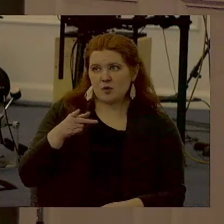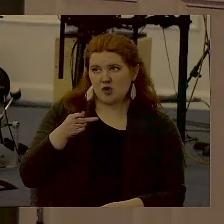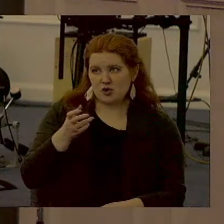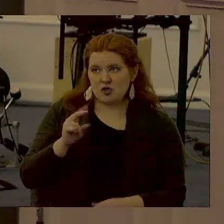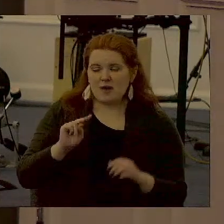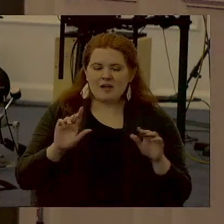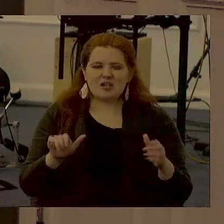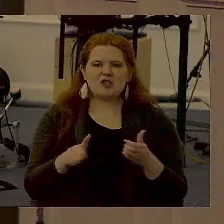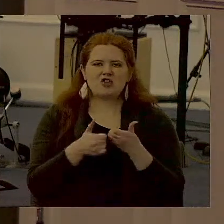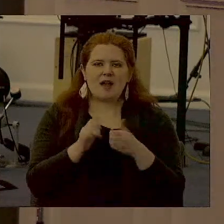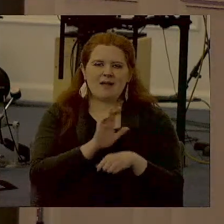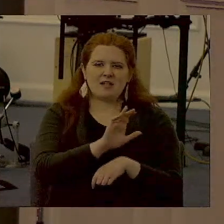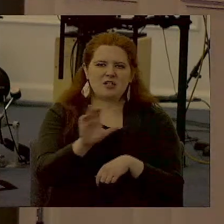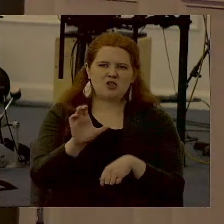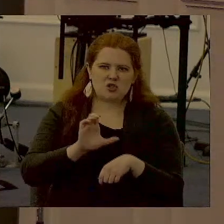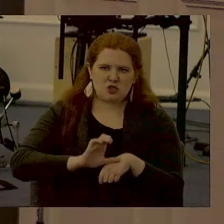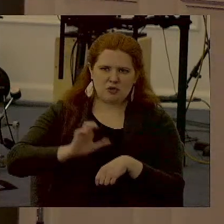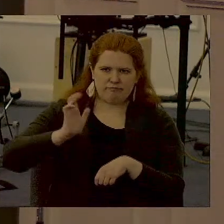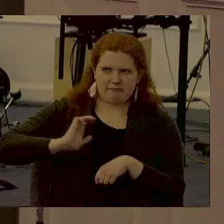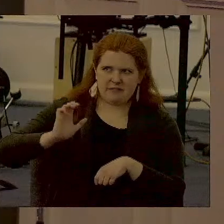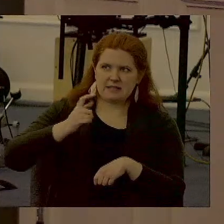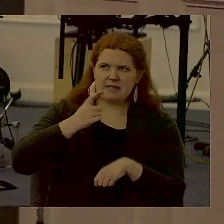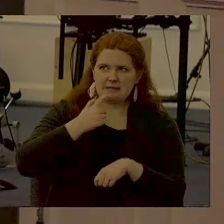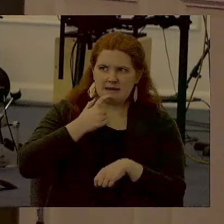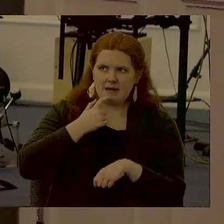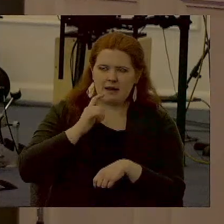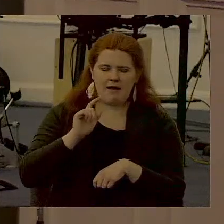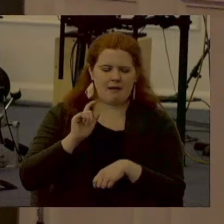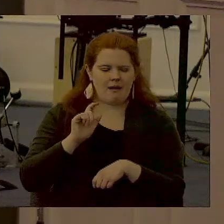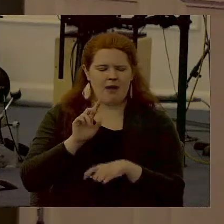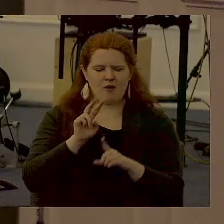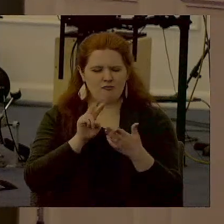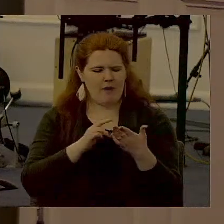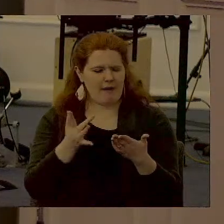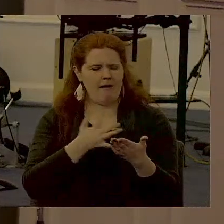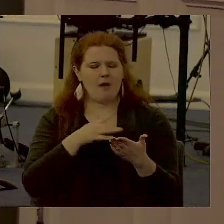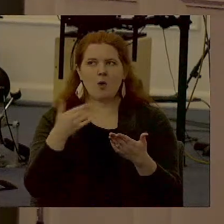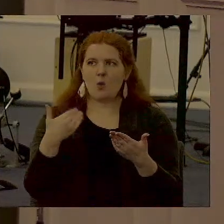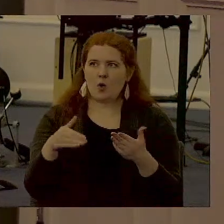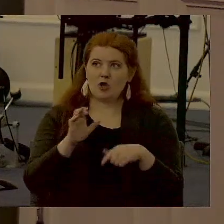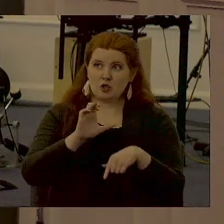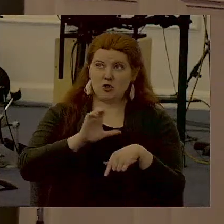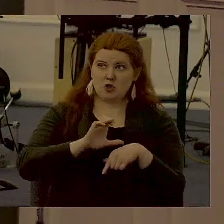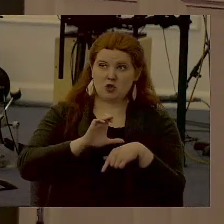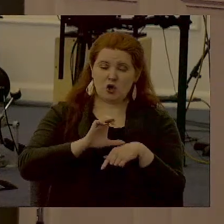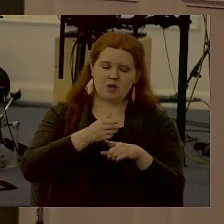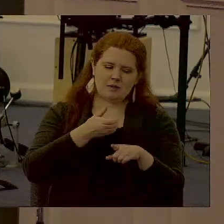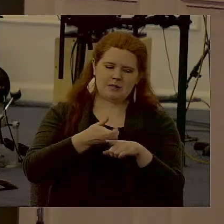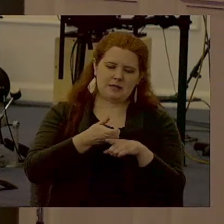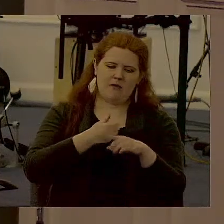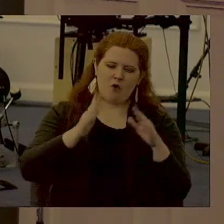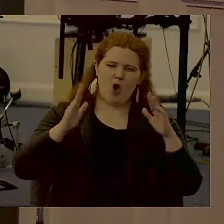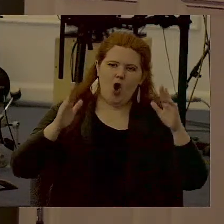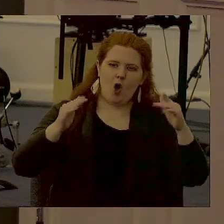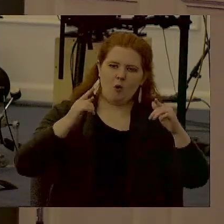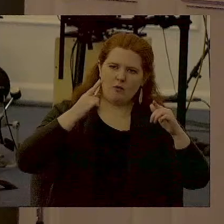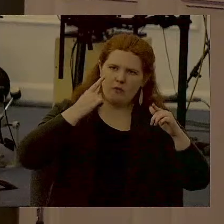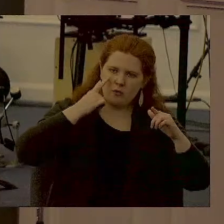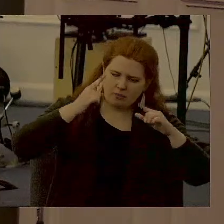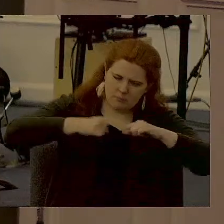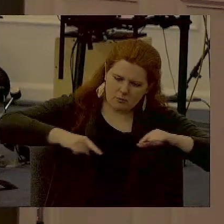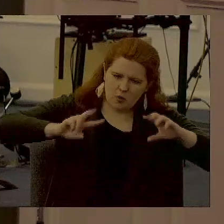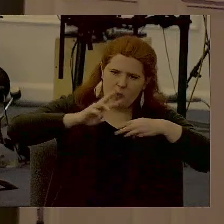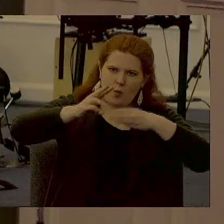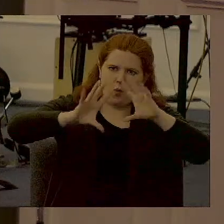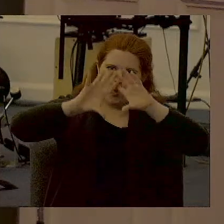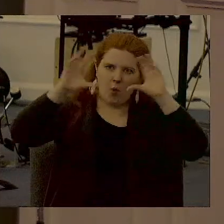challenged his church at one point, and he said this, it hit me. He said, the church is the hope of the